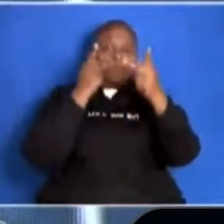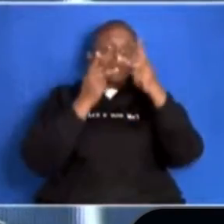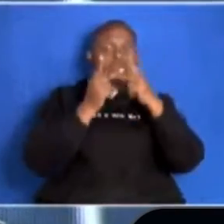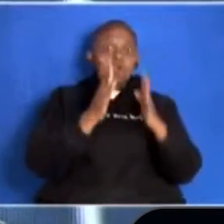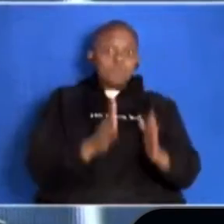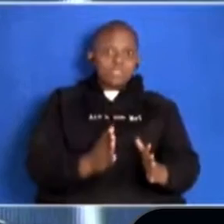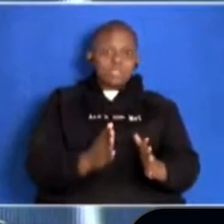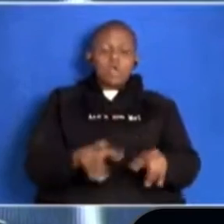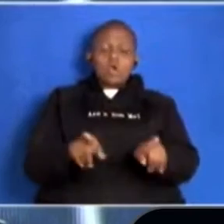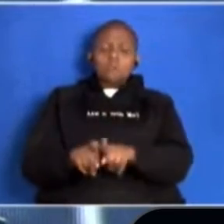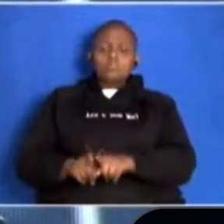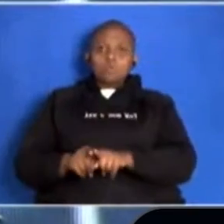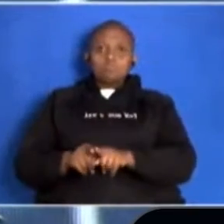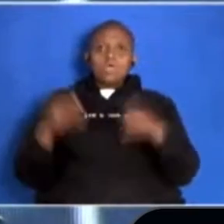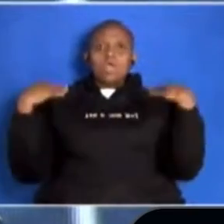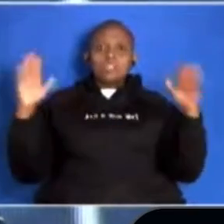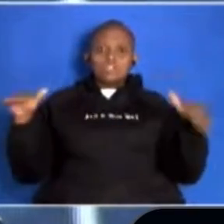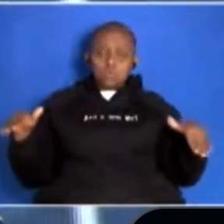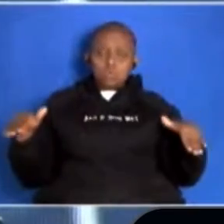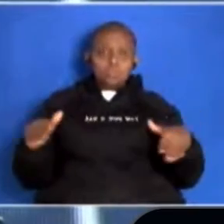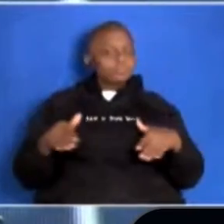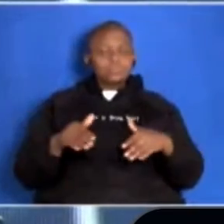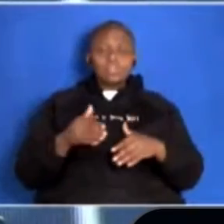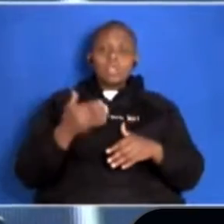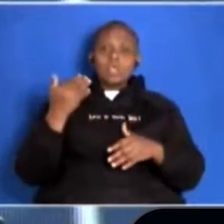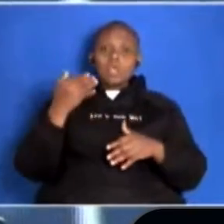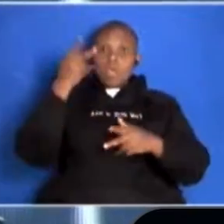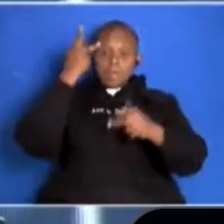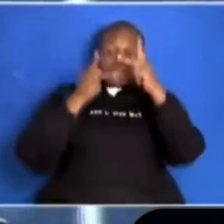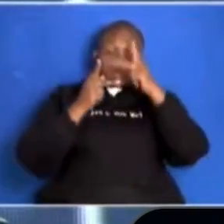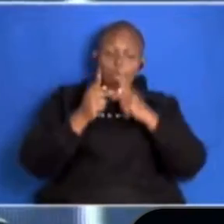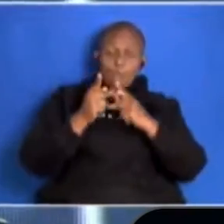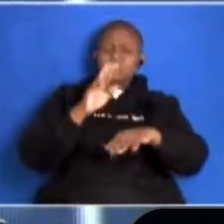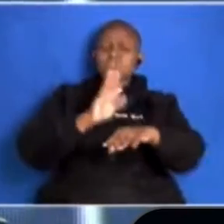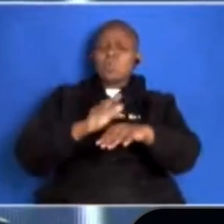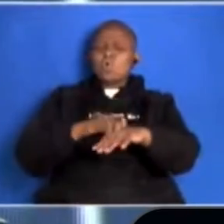and an angel. Prophets are very good in analyzing